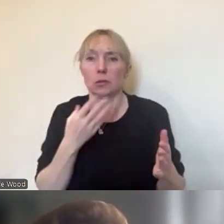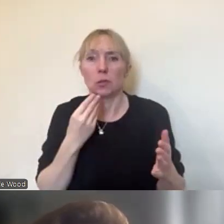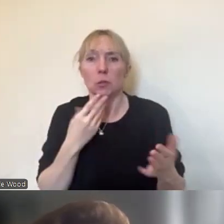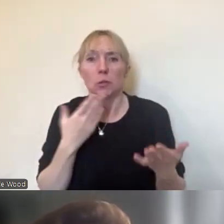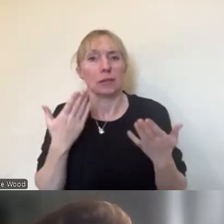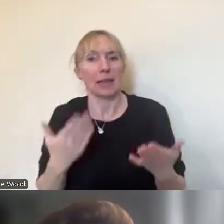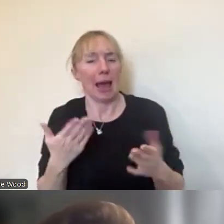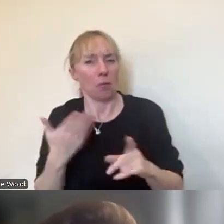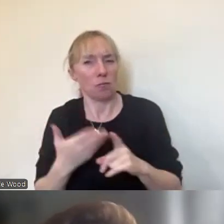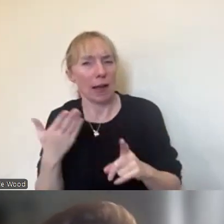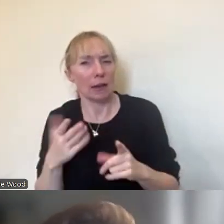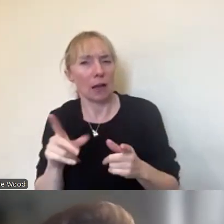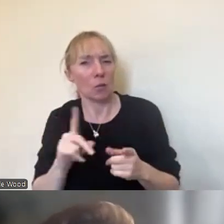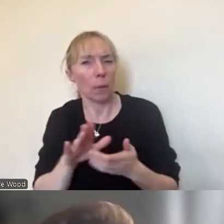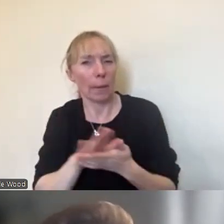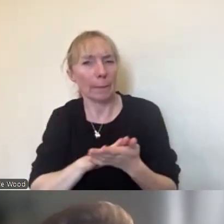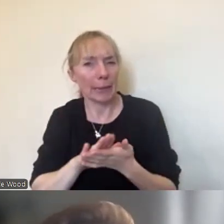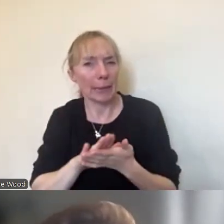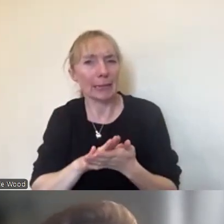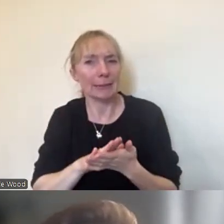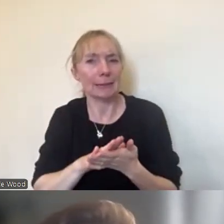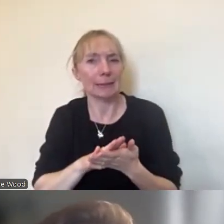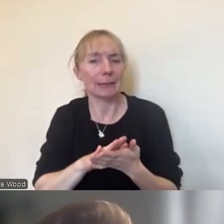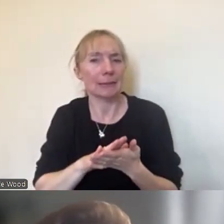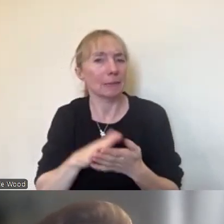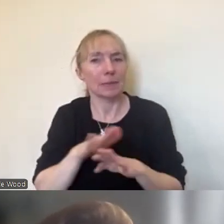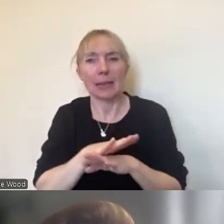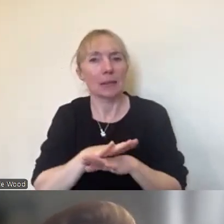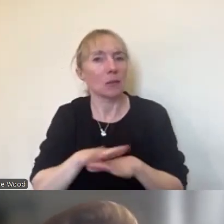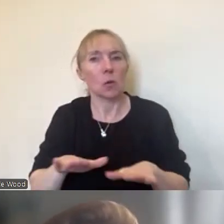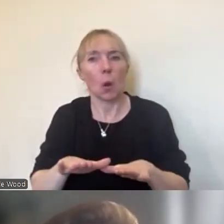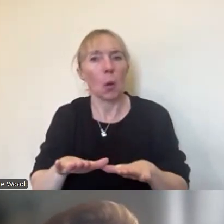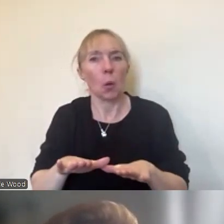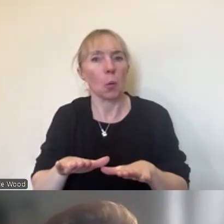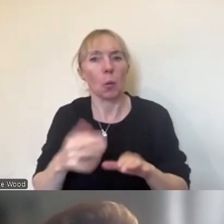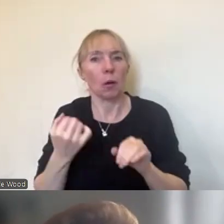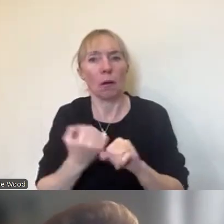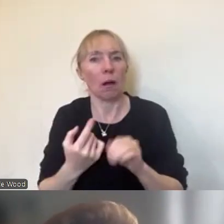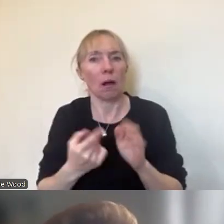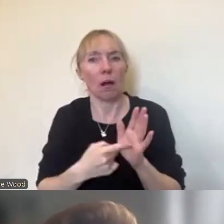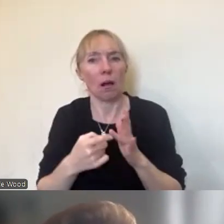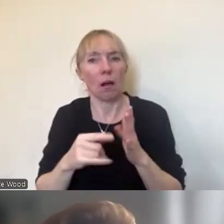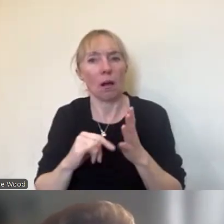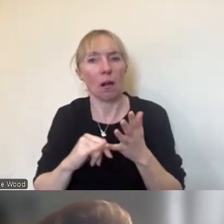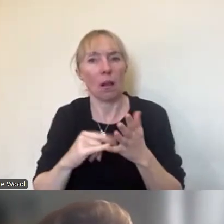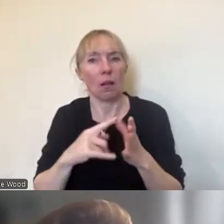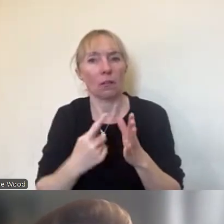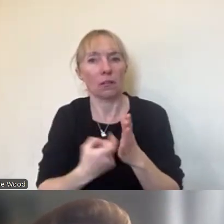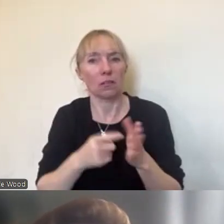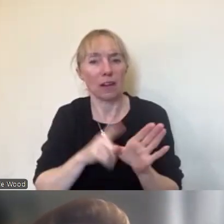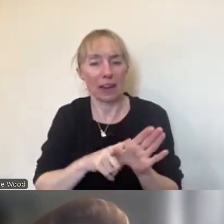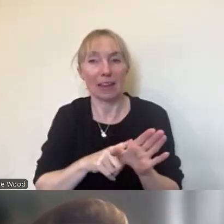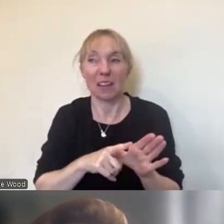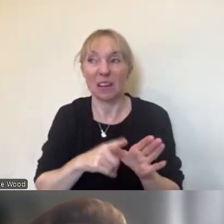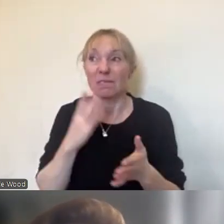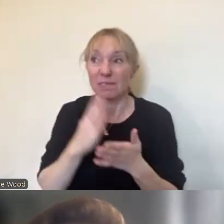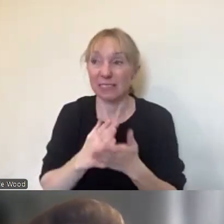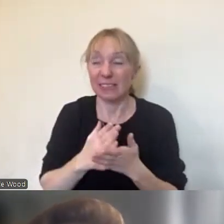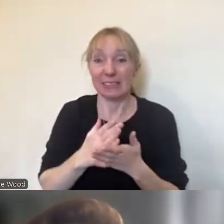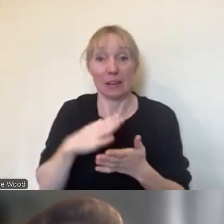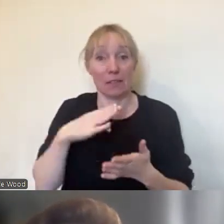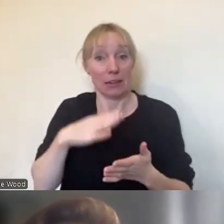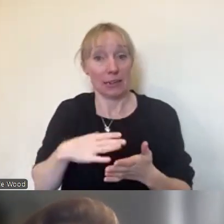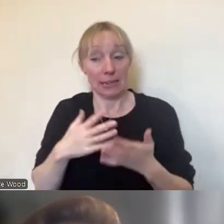or recognise. So no, there's definitely a study to be done, or some research, or if anybody wants